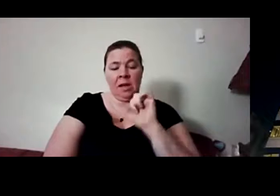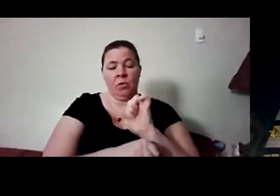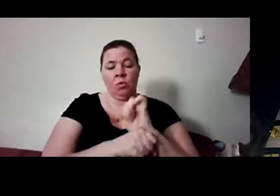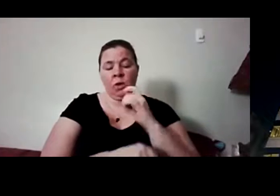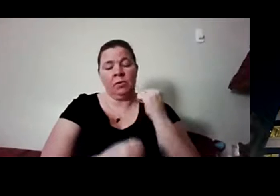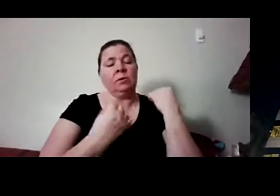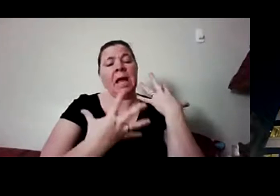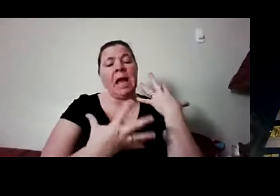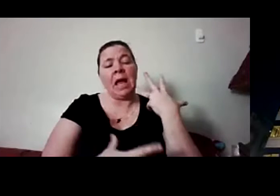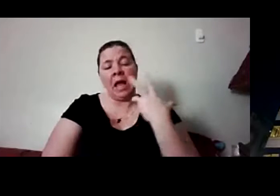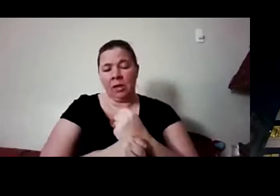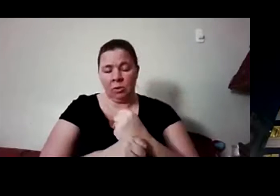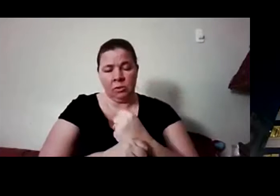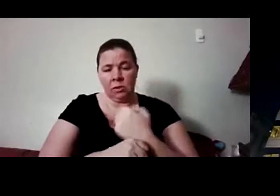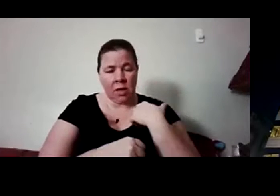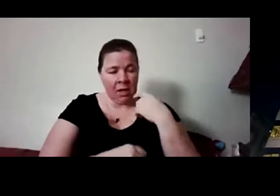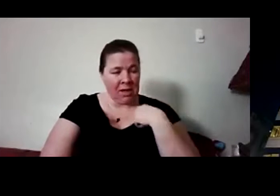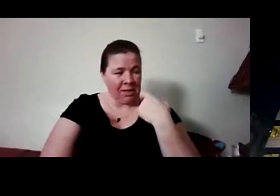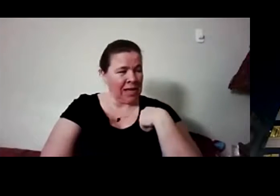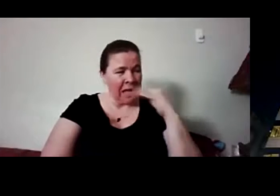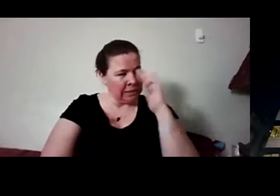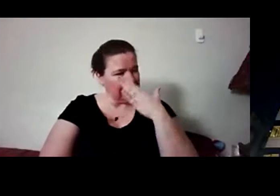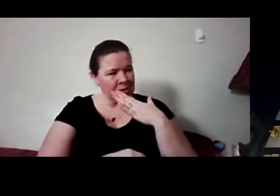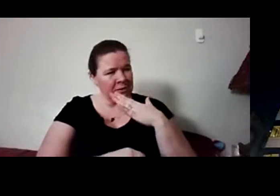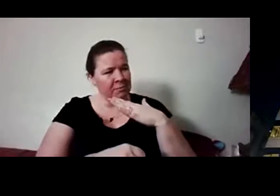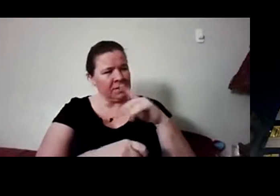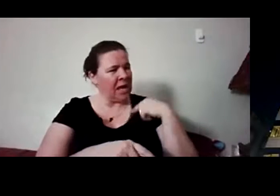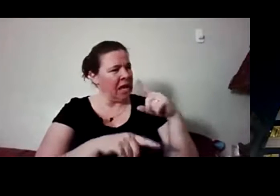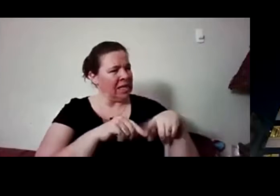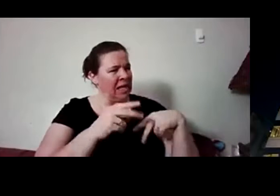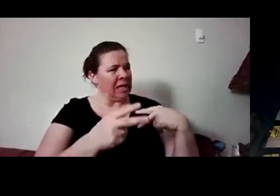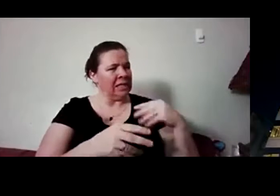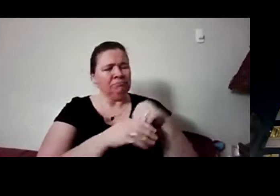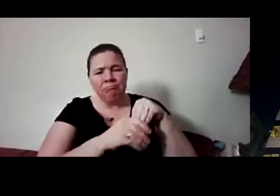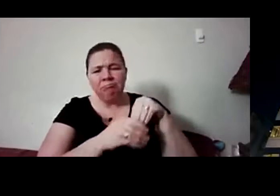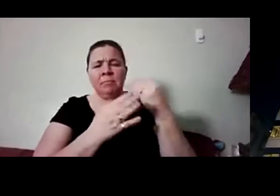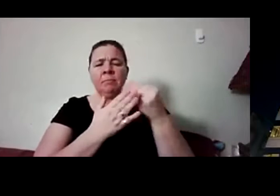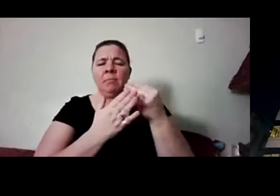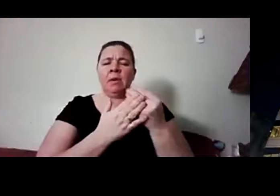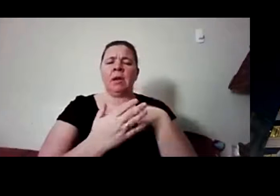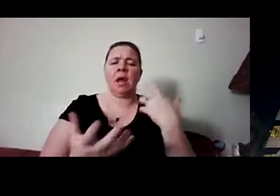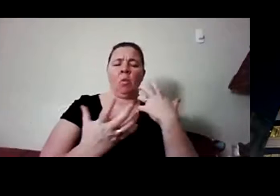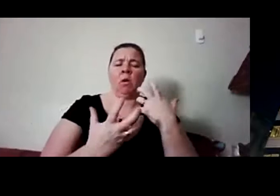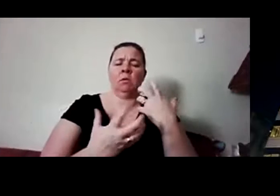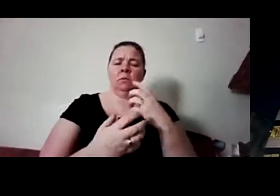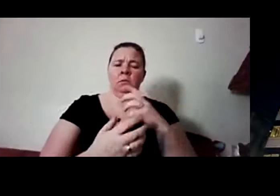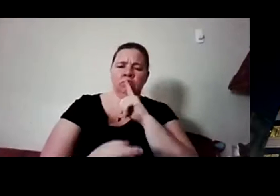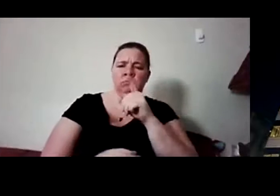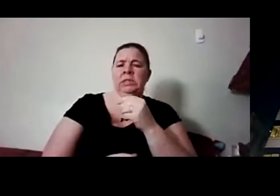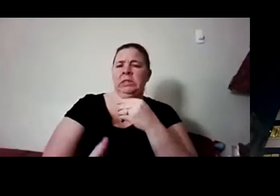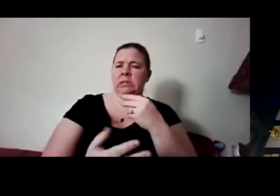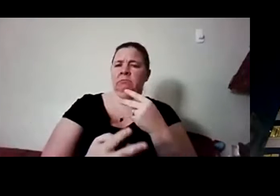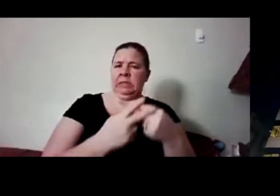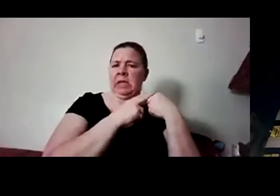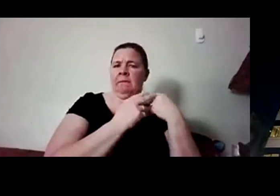so many years and I just seem to be able, I just can't save the kind of money that I would love to save. So I